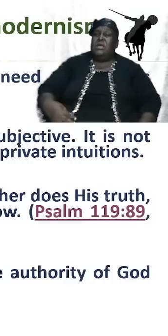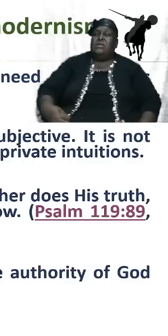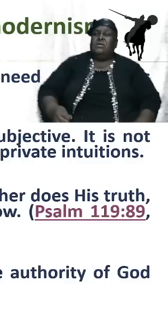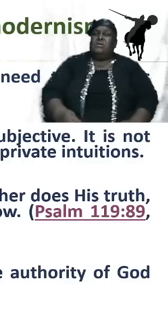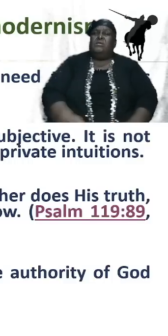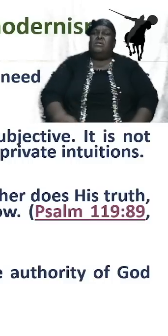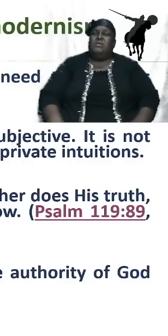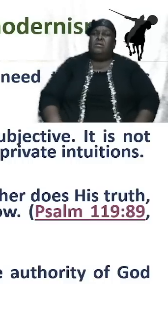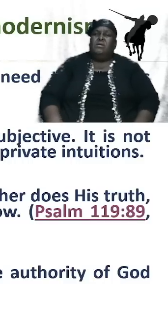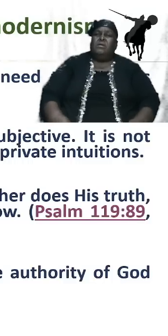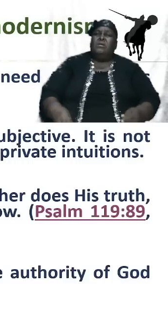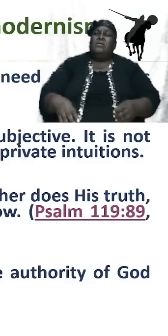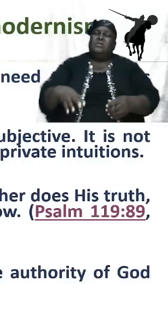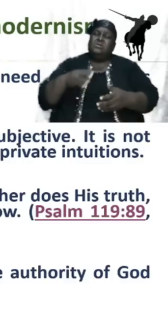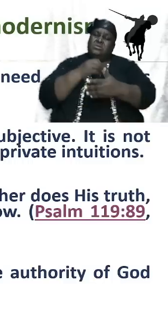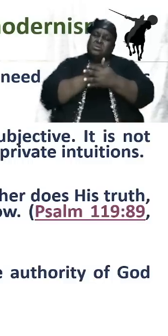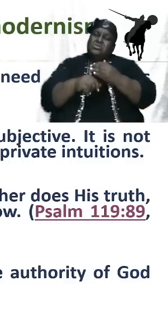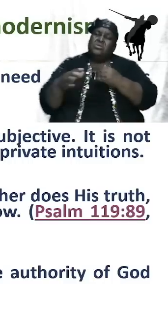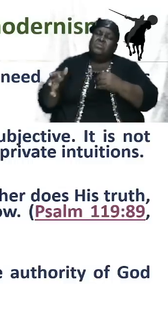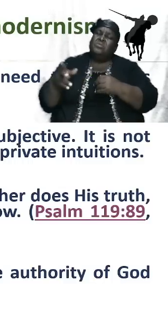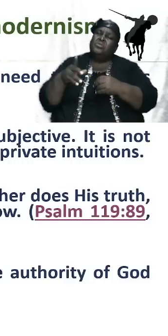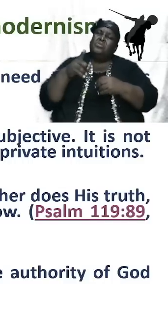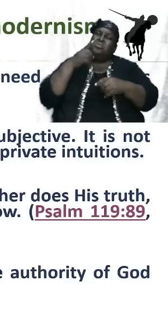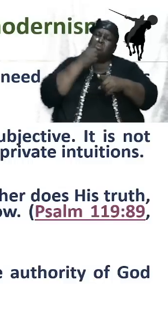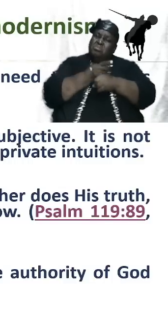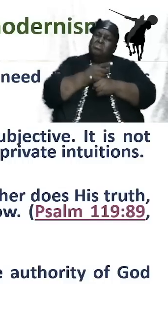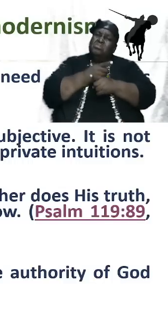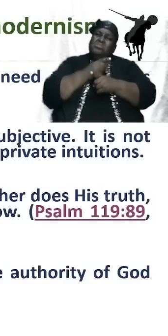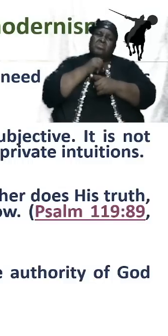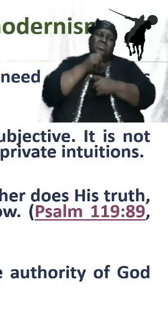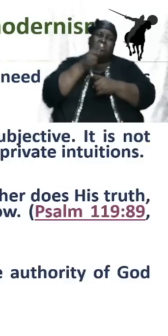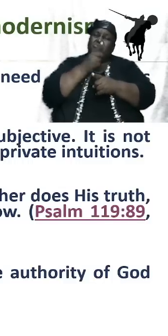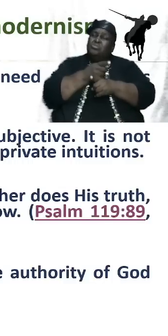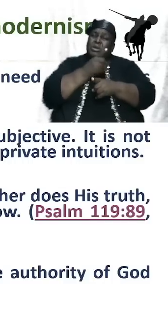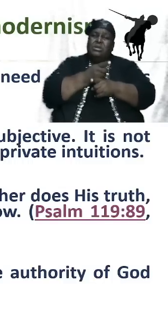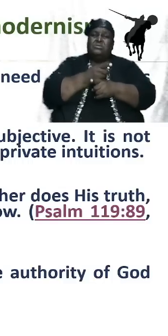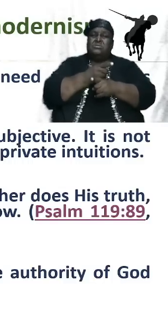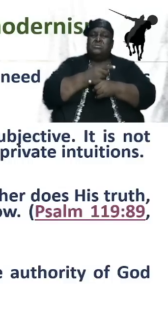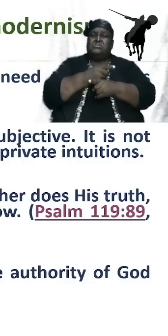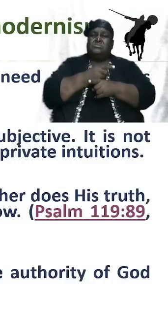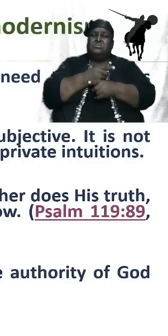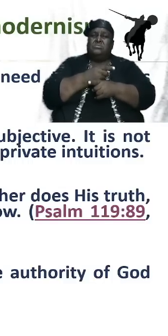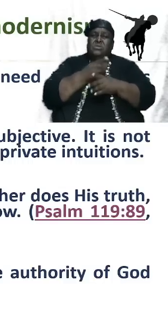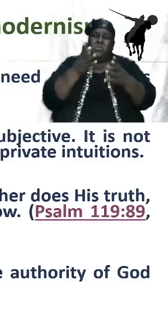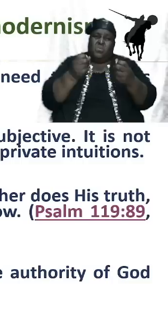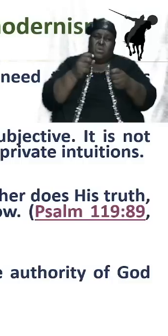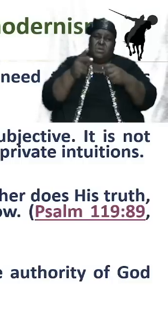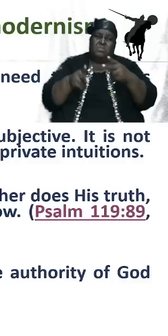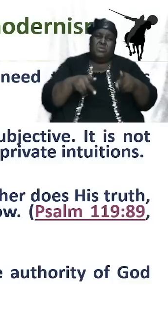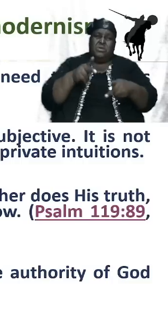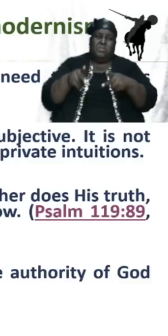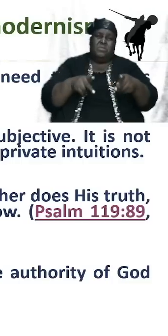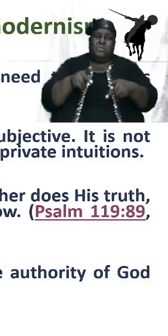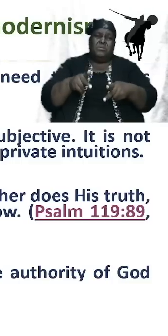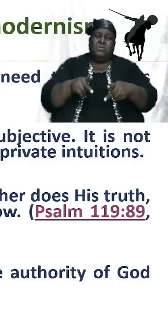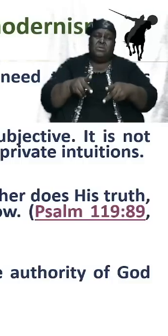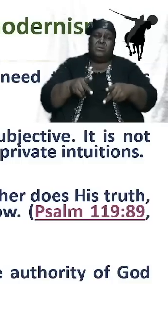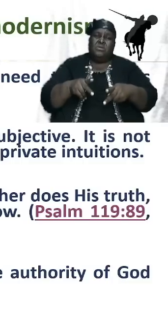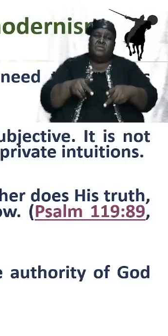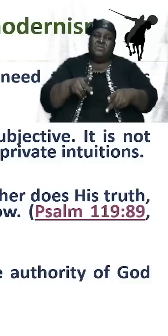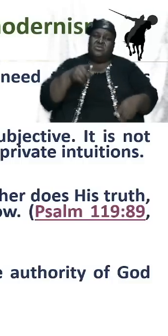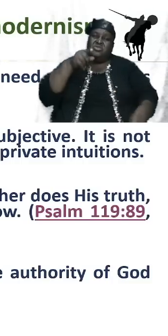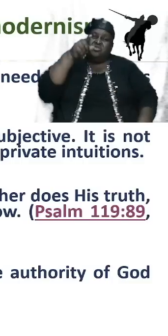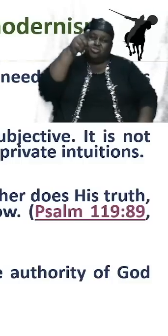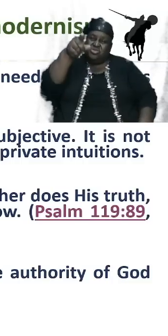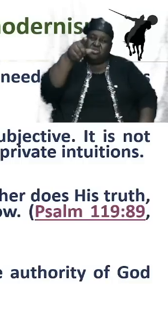in their head that something is not right. They know something is off and they want people to, so if you say she,